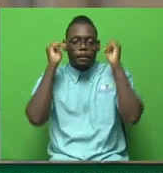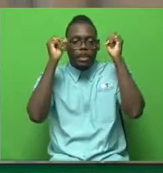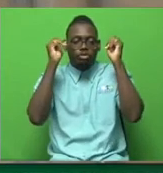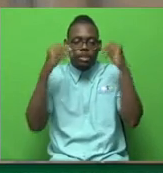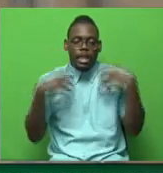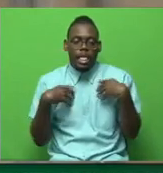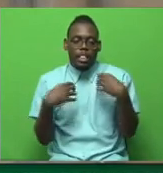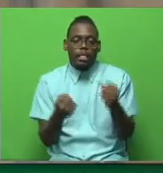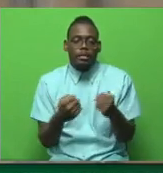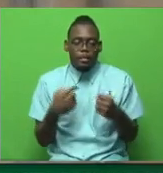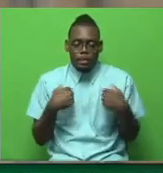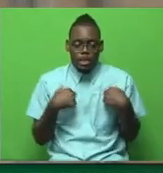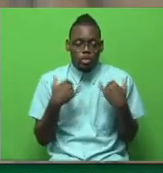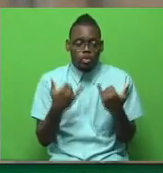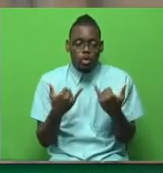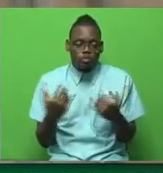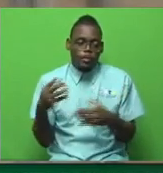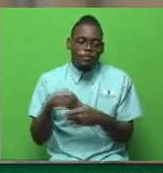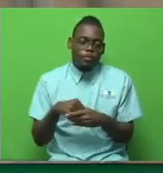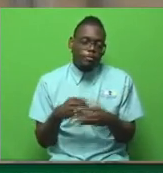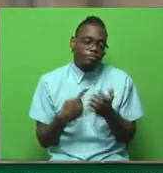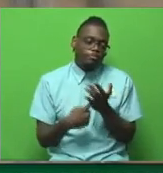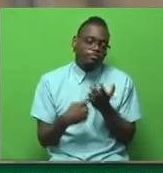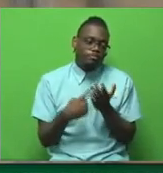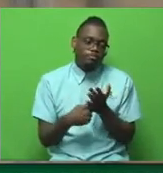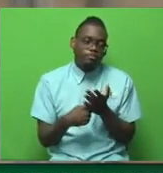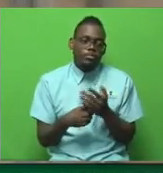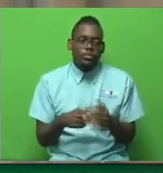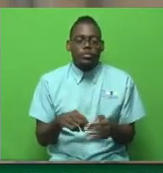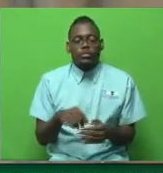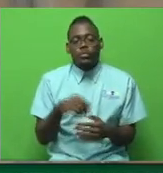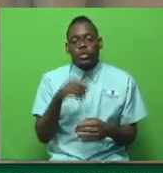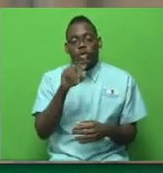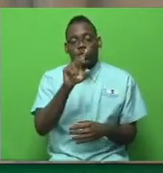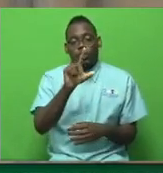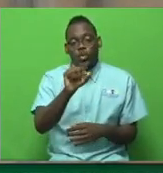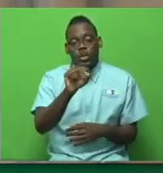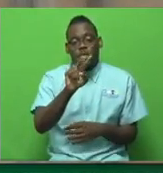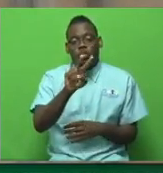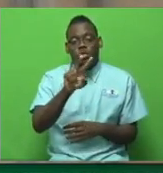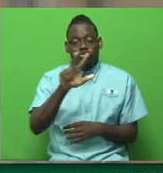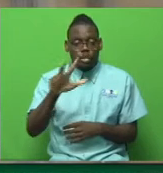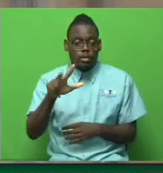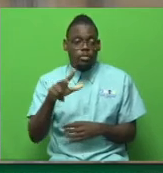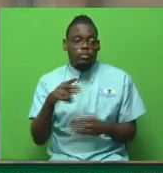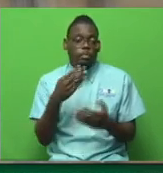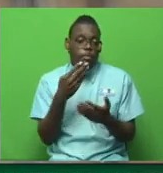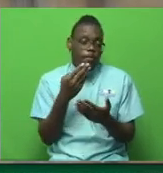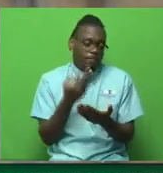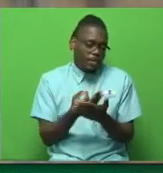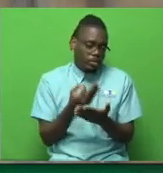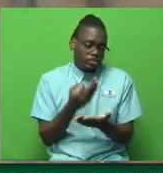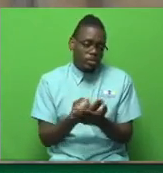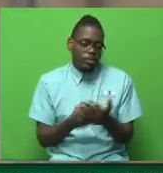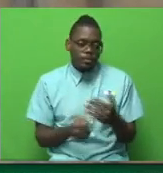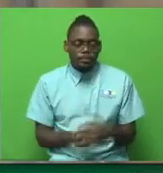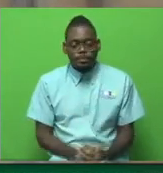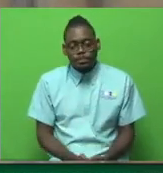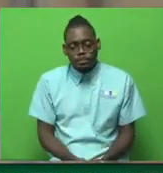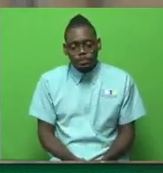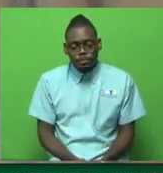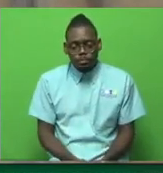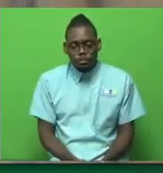on the 2023 fiscal package first of all let me thank